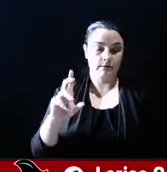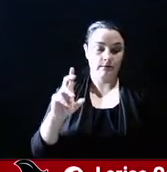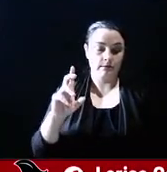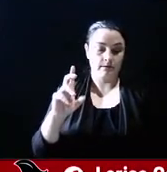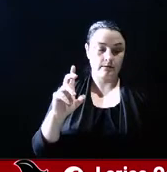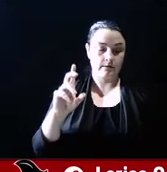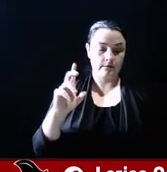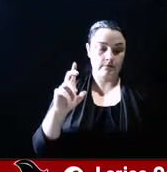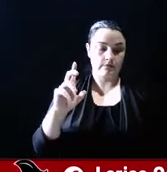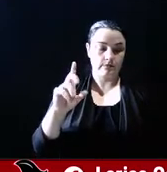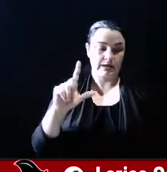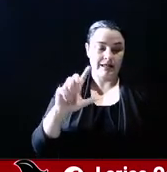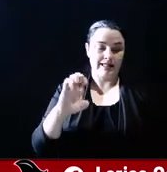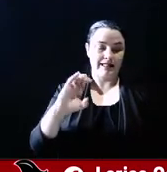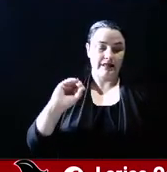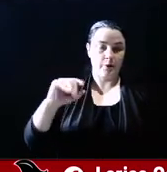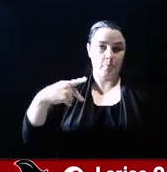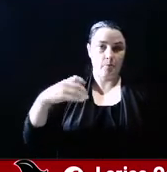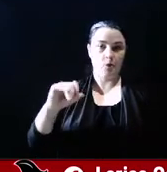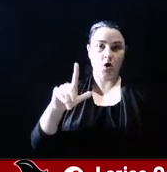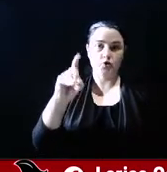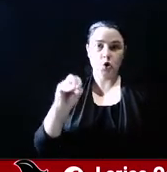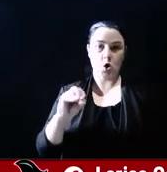Leopoldo Santibanez Jr.